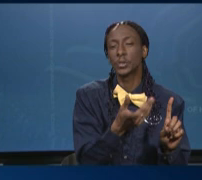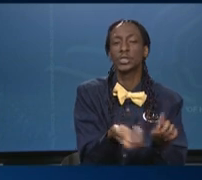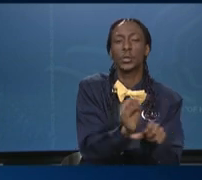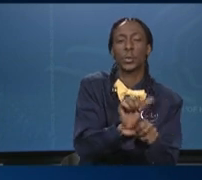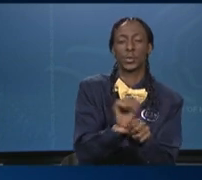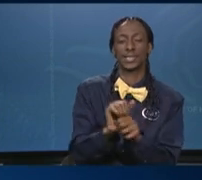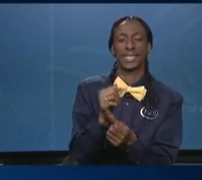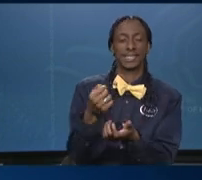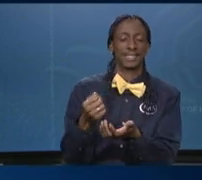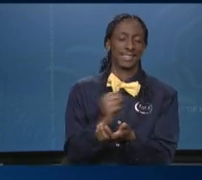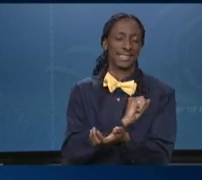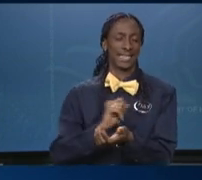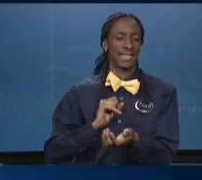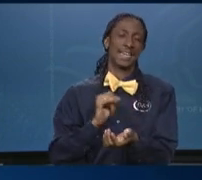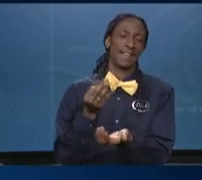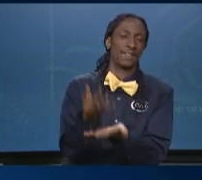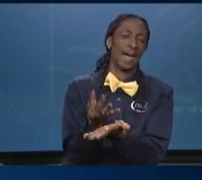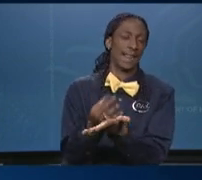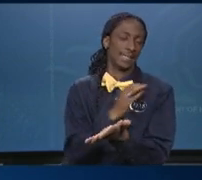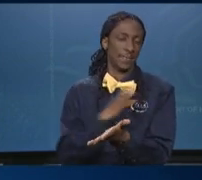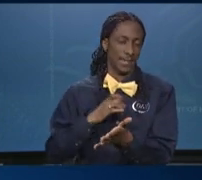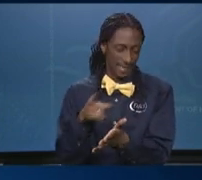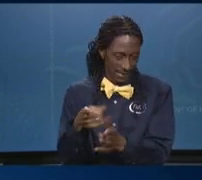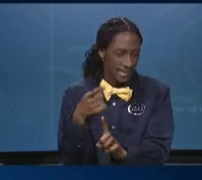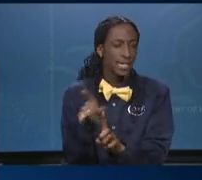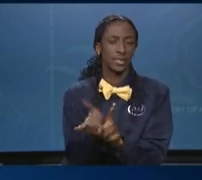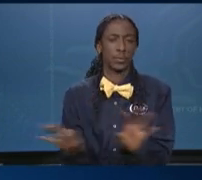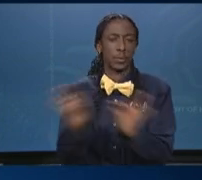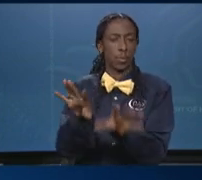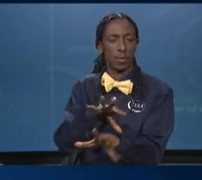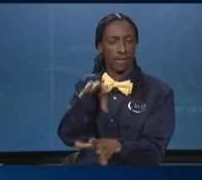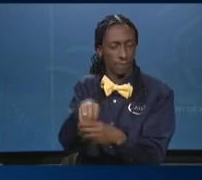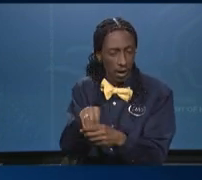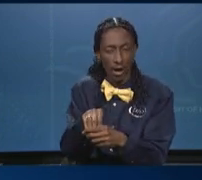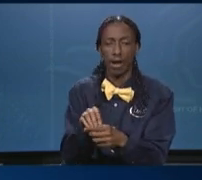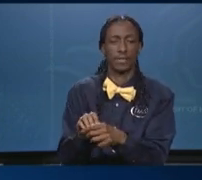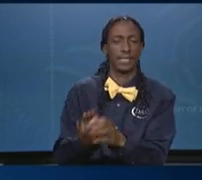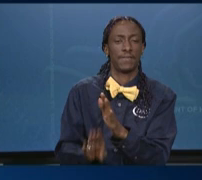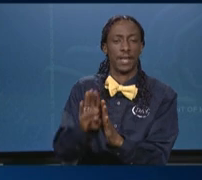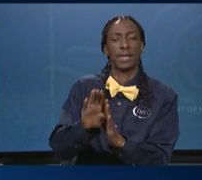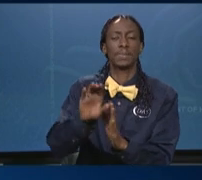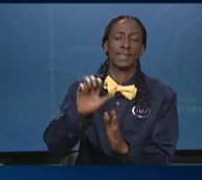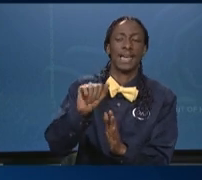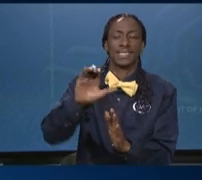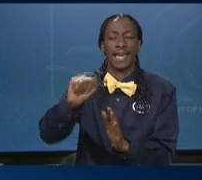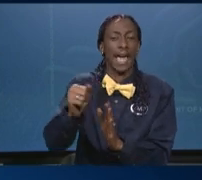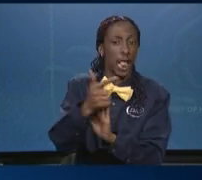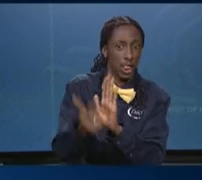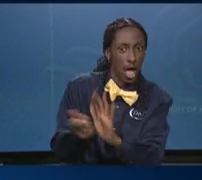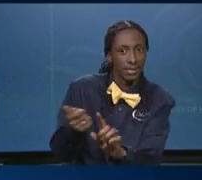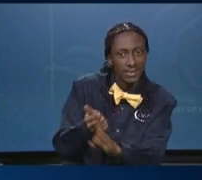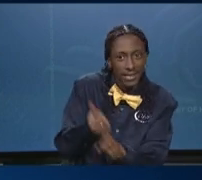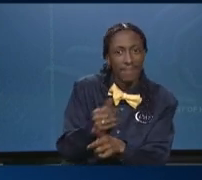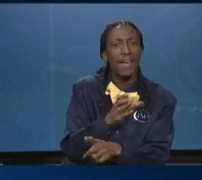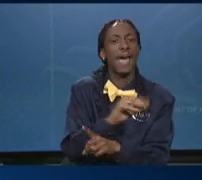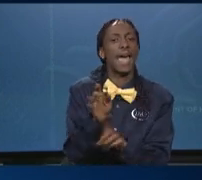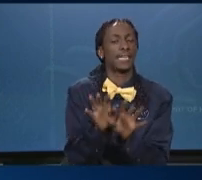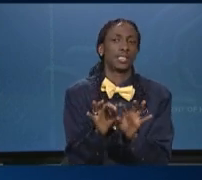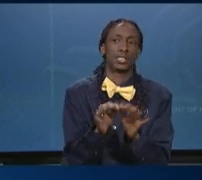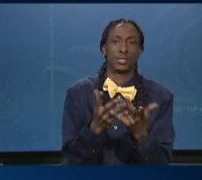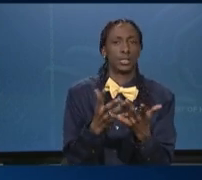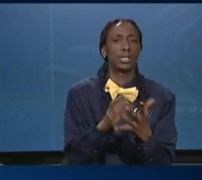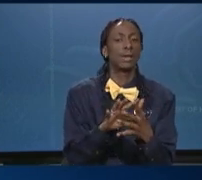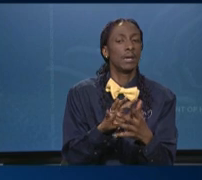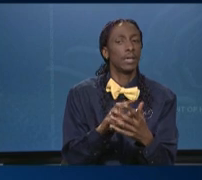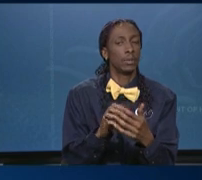Finance Committee for Chairman Baucus, where she played a critical role in developing the Affordable Care Act law itself and was also critical in helping